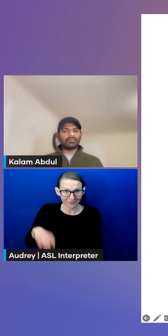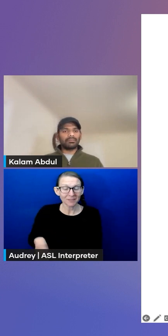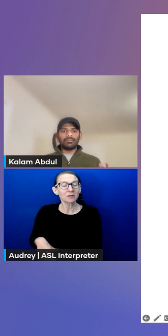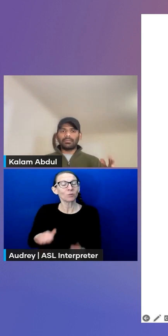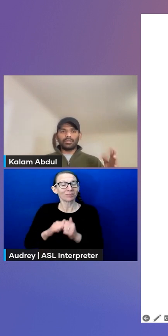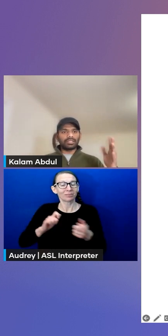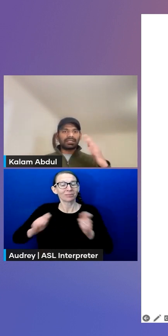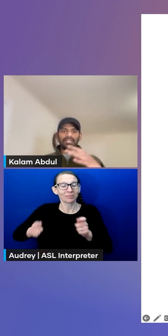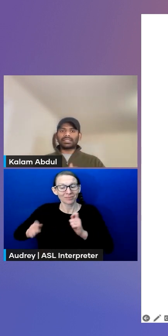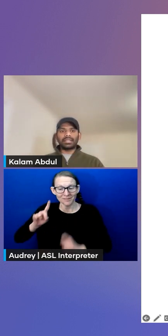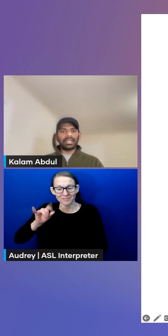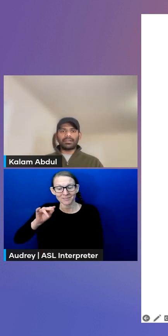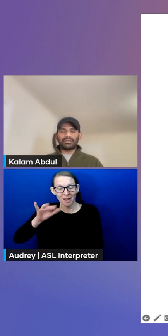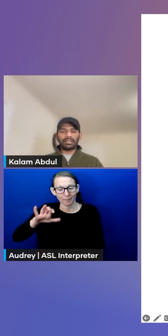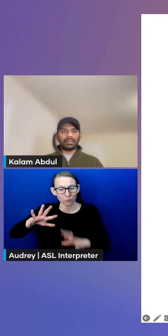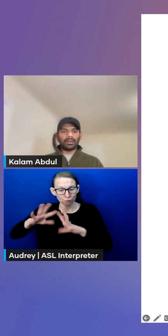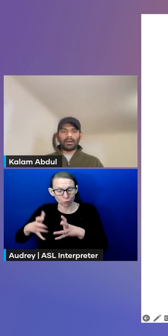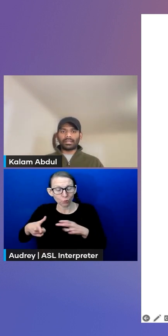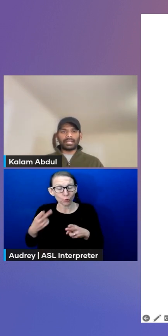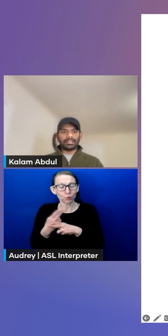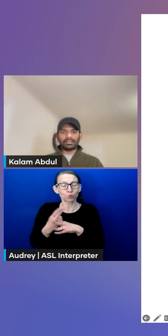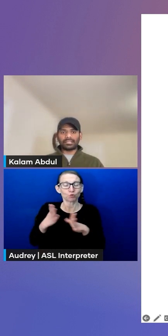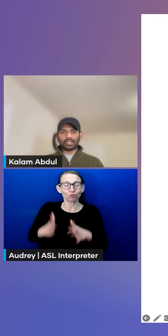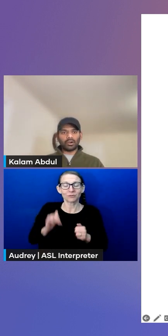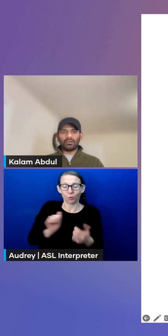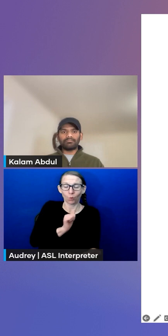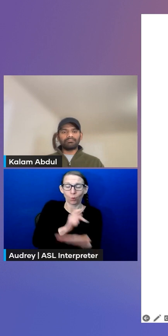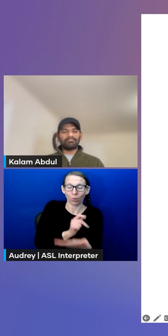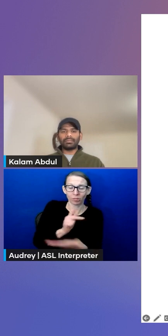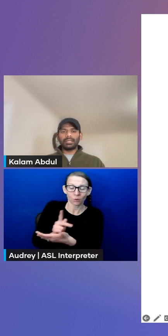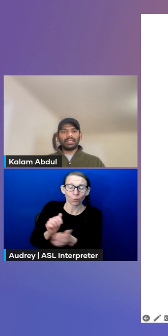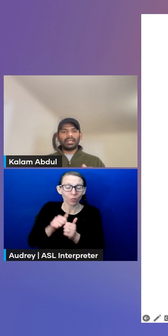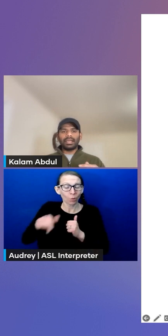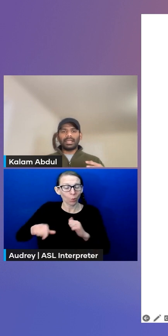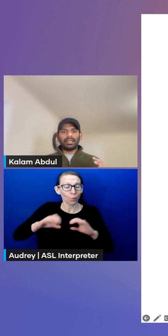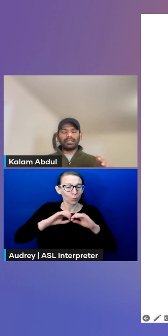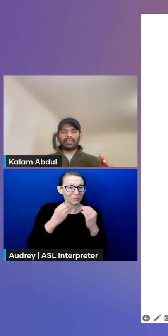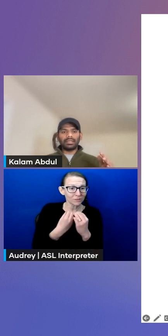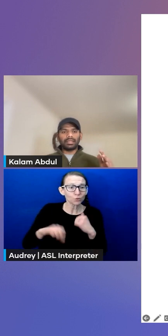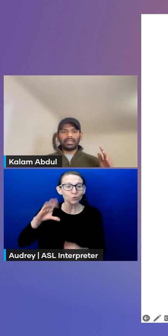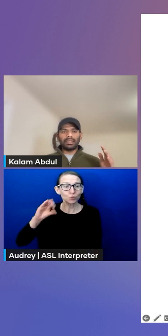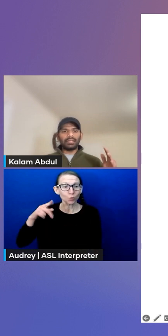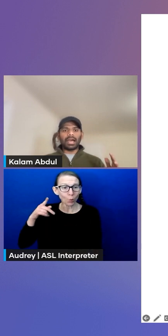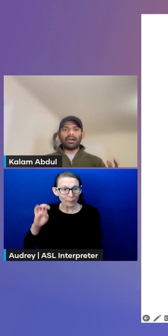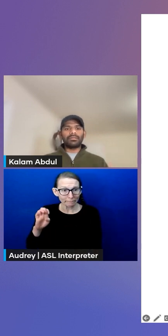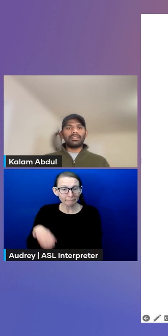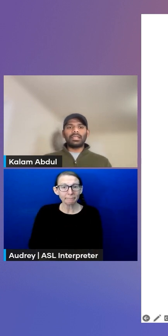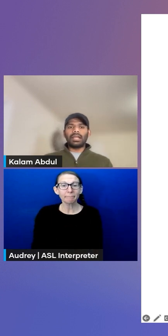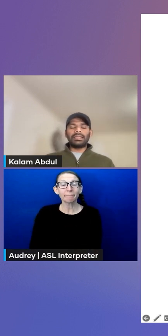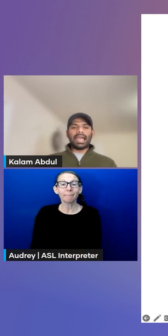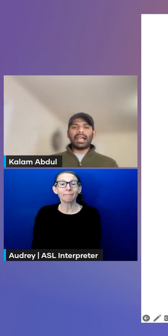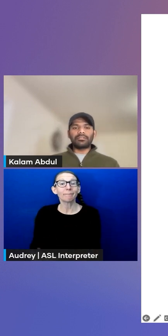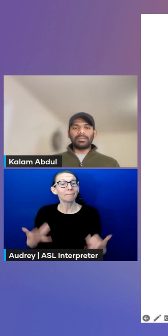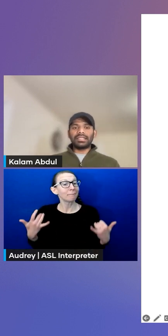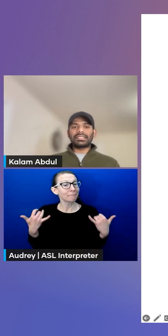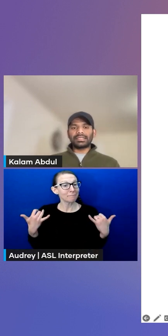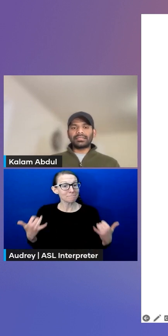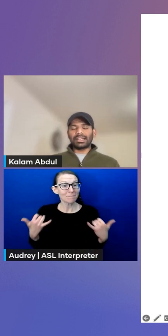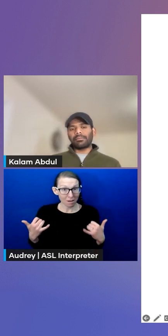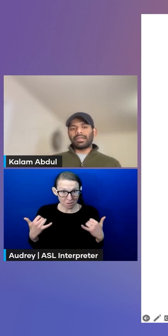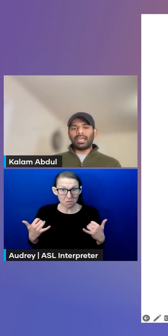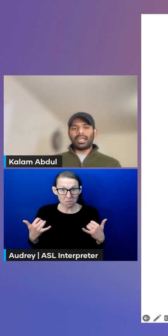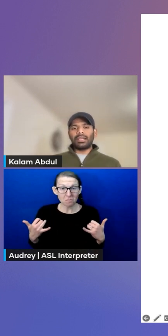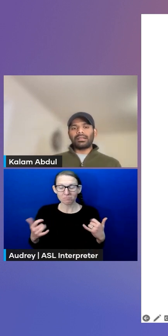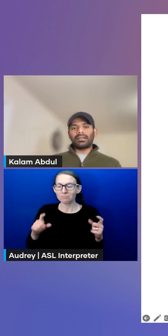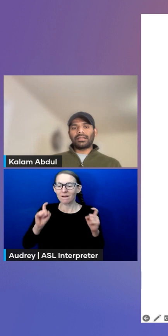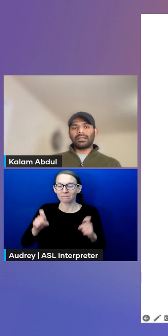groups, users can authenticate to the organization scope, and now they had to be set